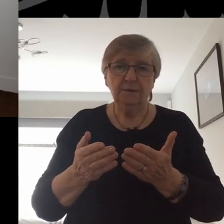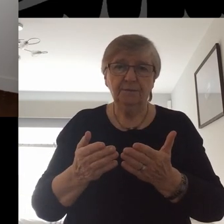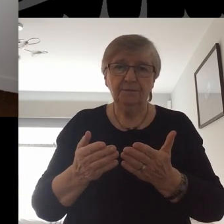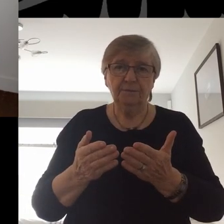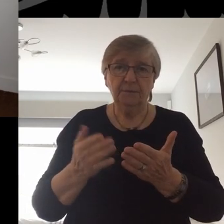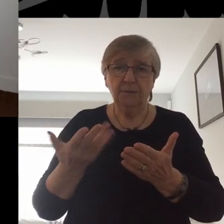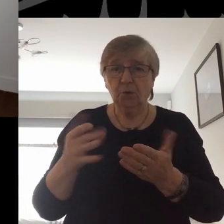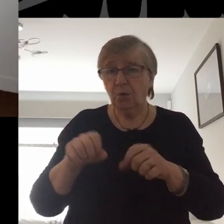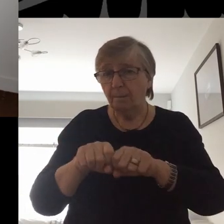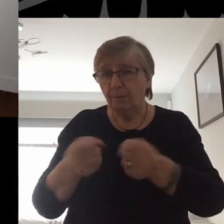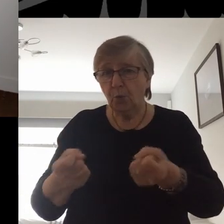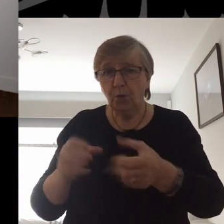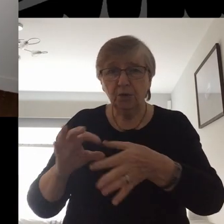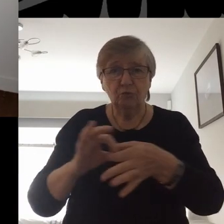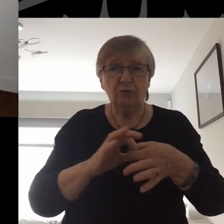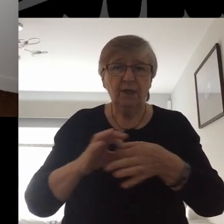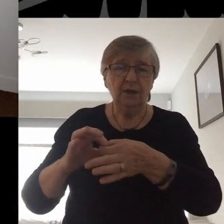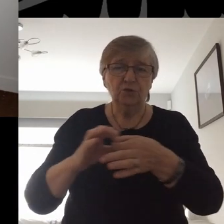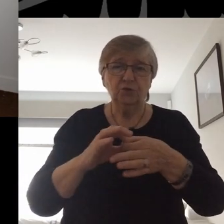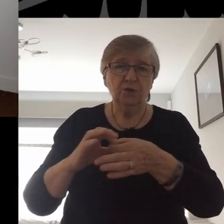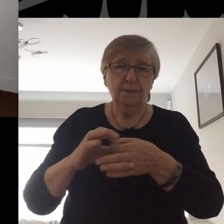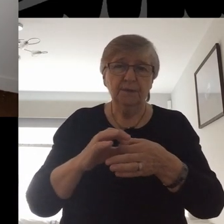or broken relationships.